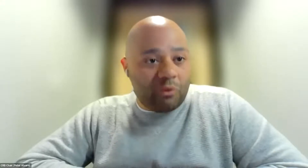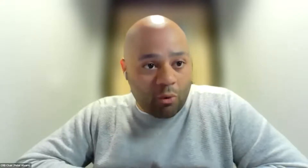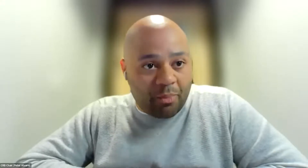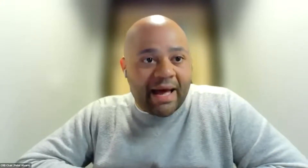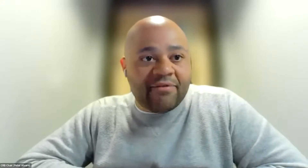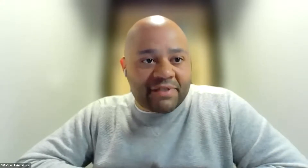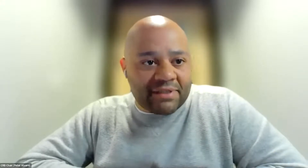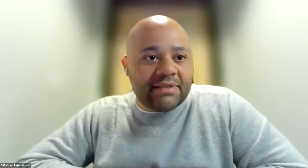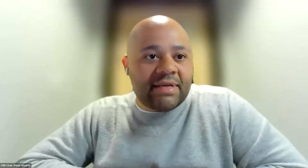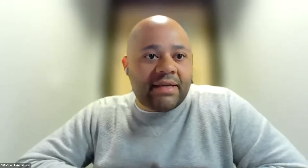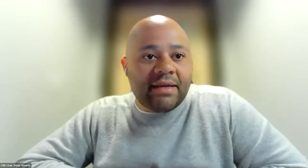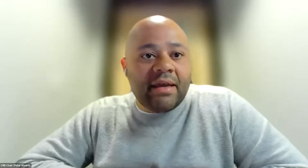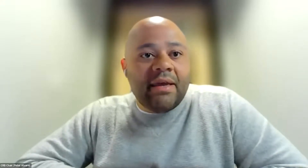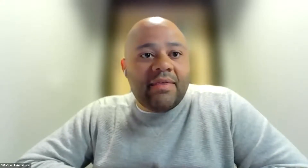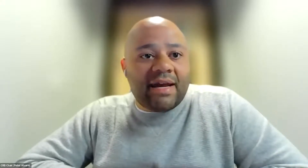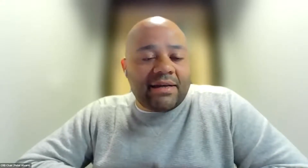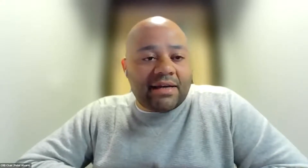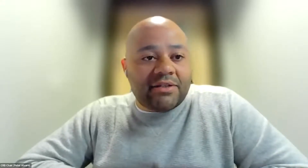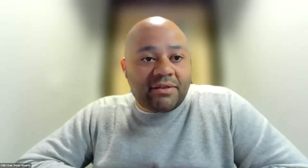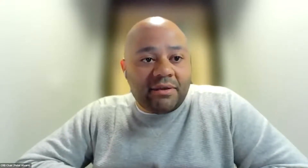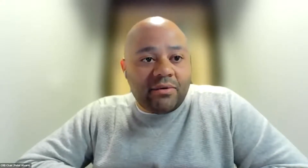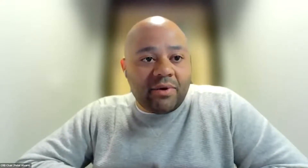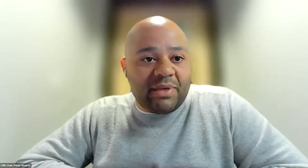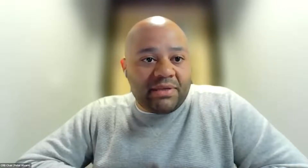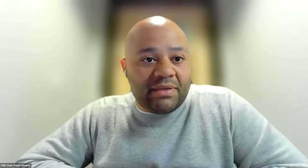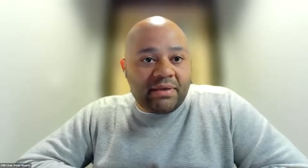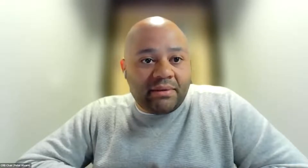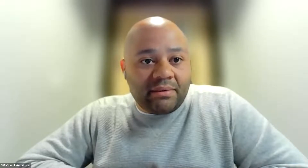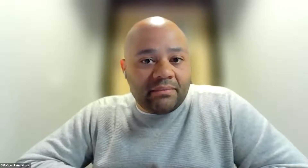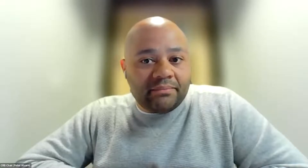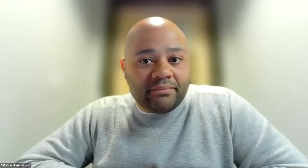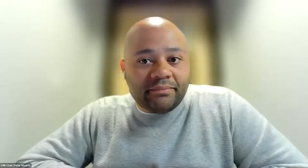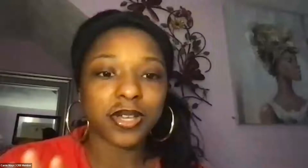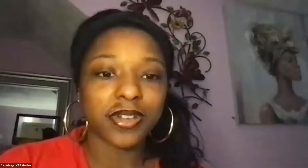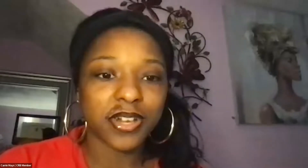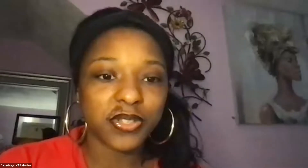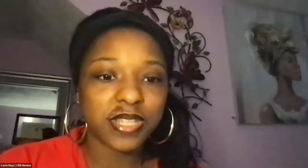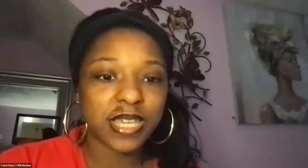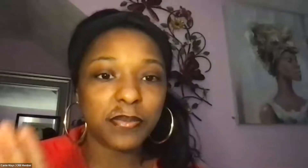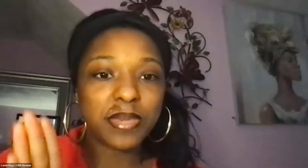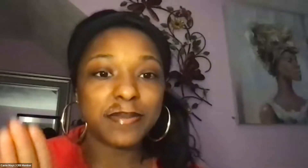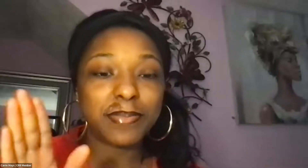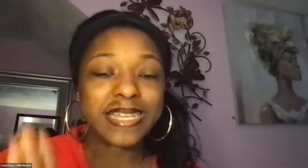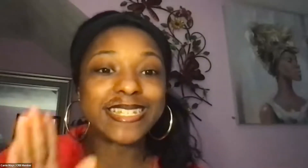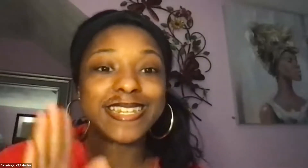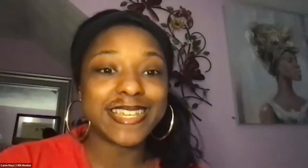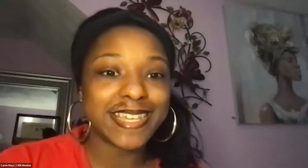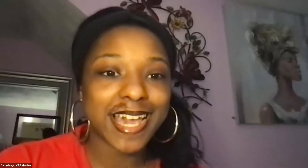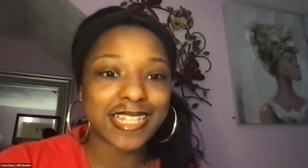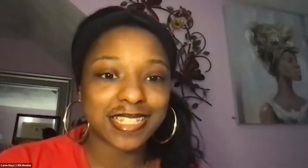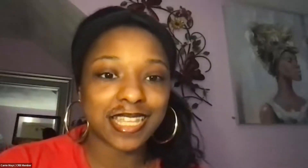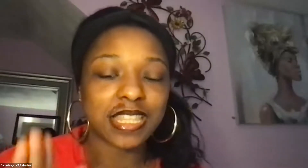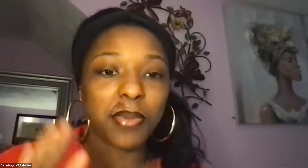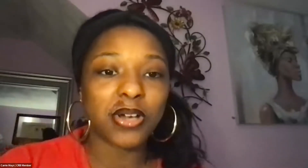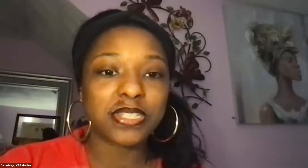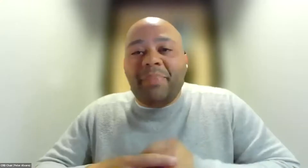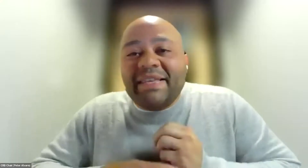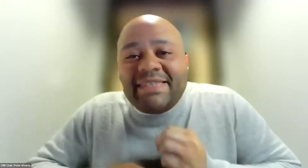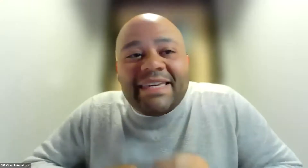by OPAT facilitating that connection with BTD. I'm sorry. Are you saying BPD as